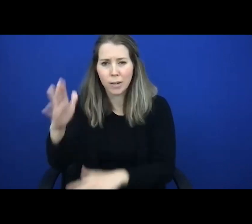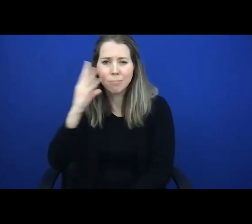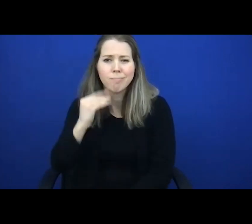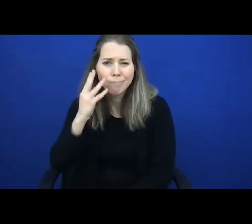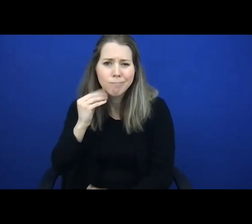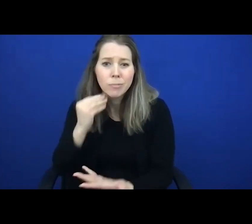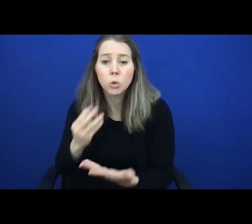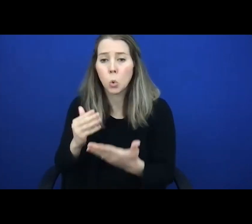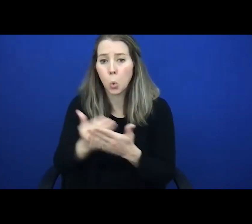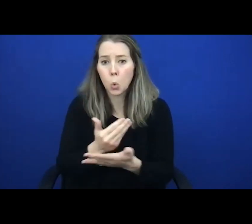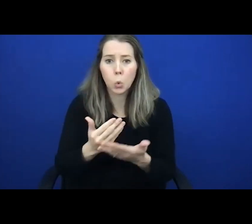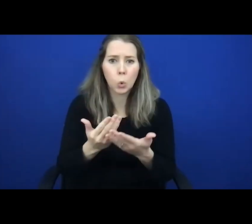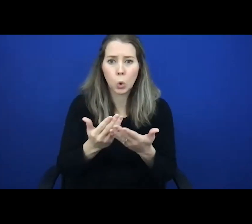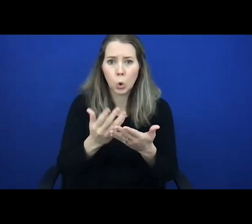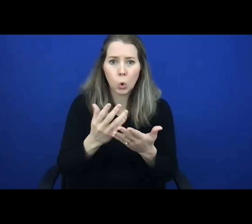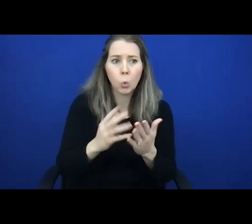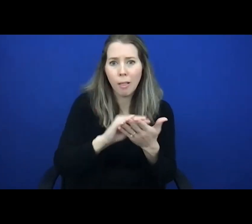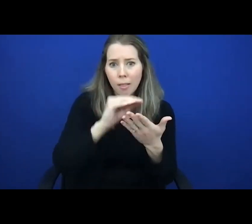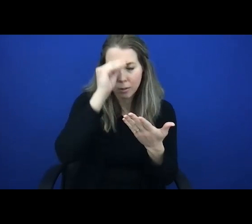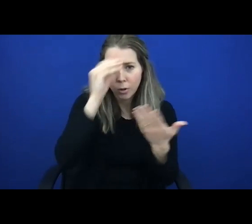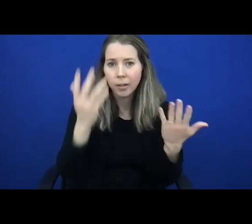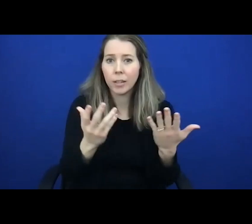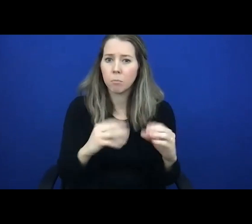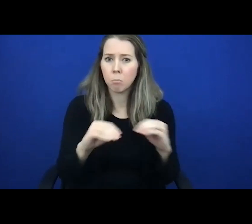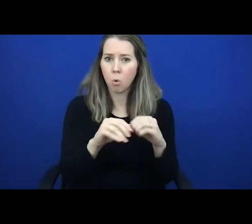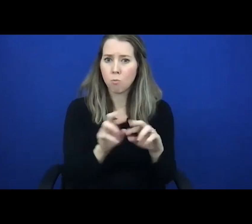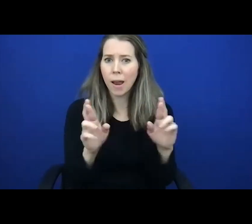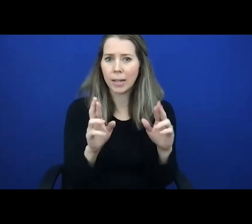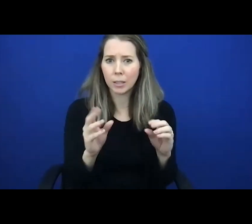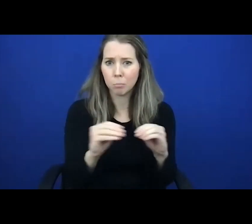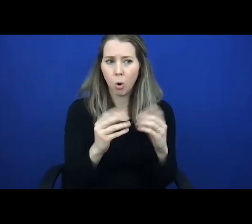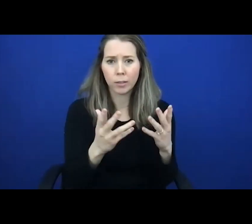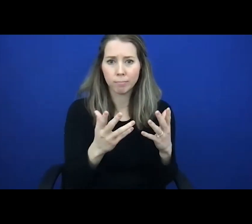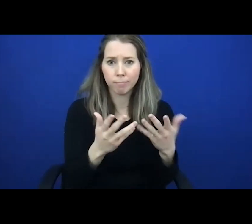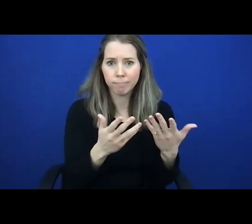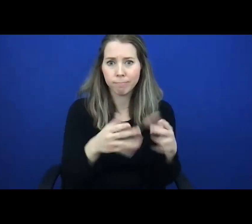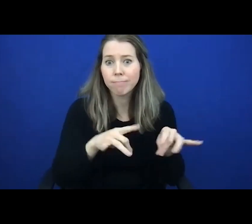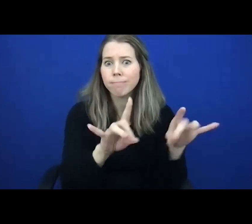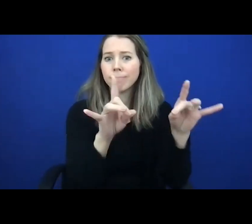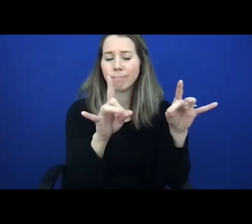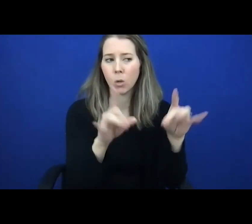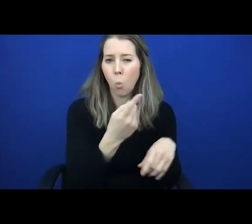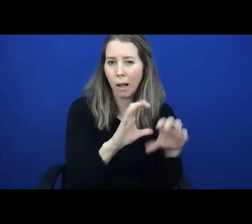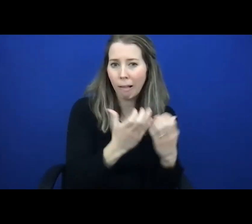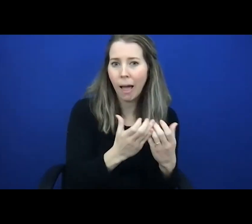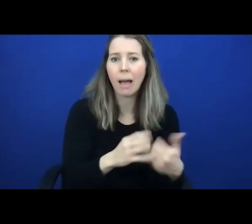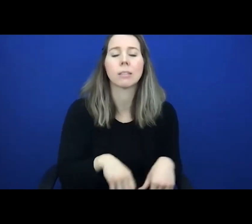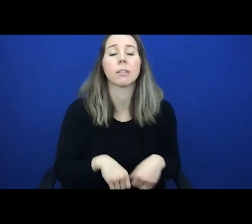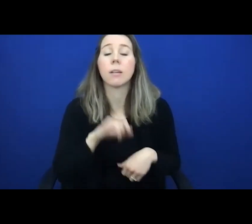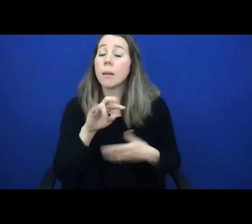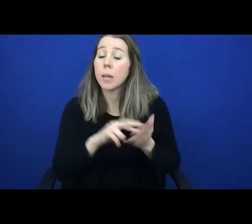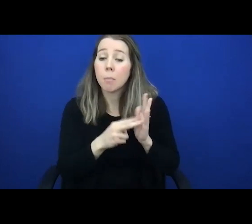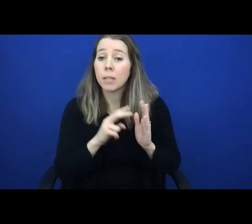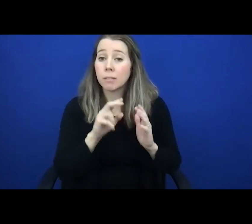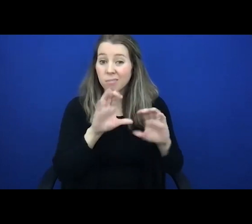the new material in the master's course comes more readily in one course or another course. And so you're able to move through those courses just